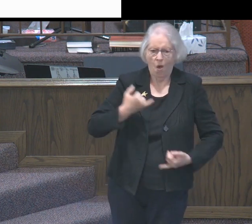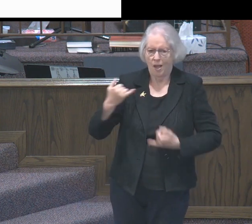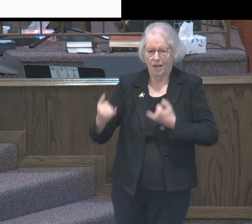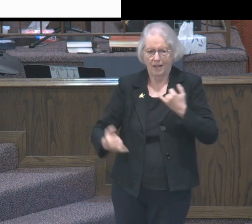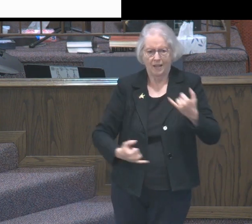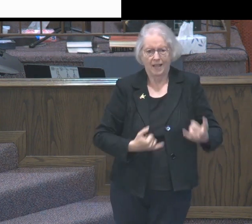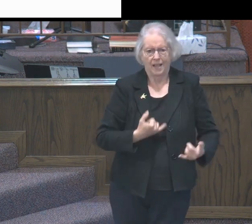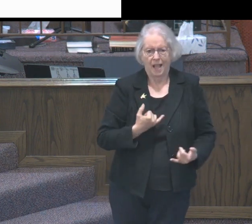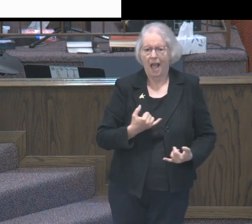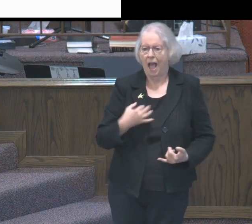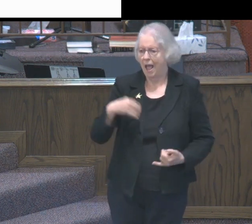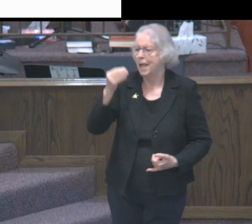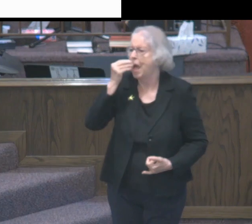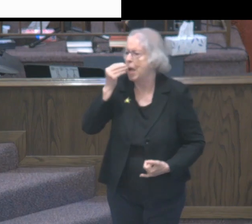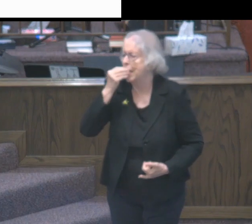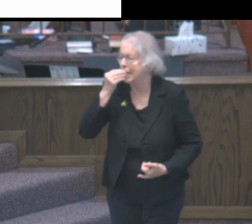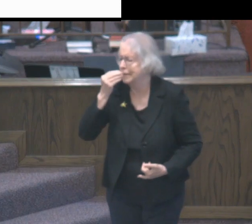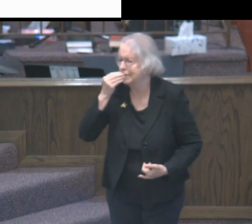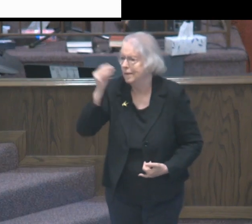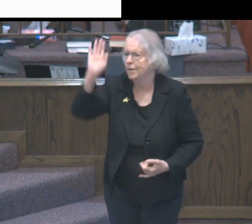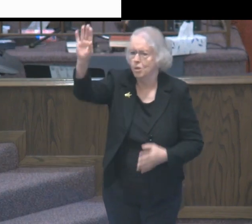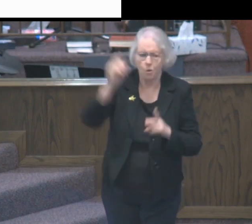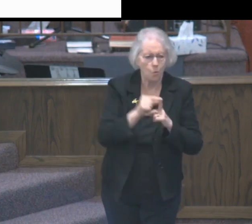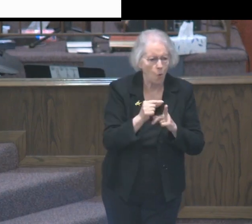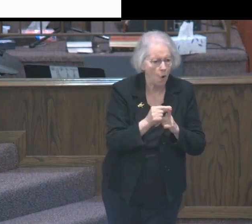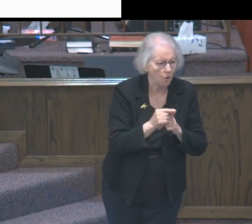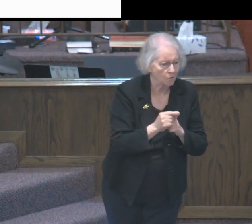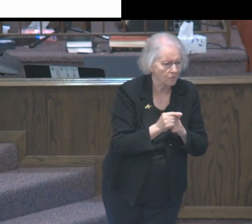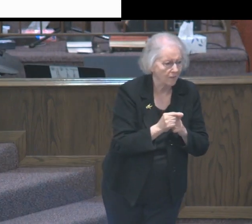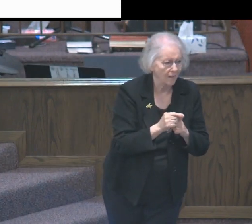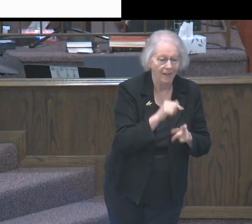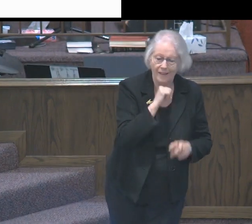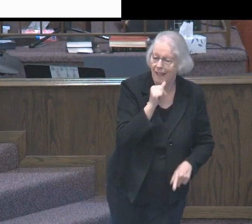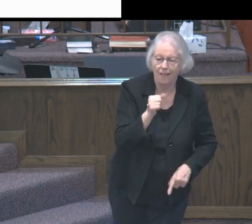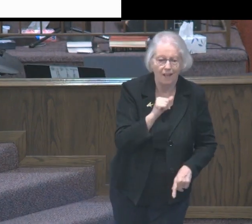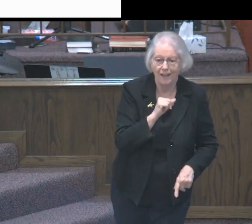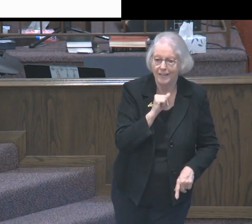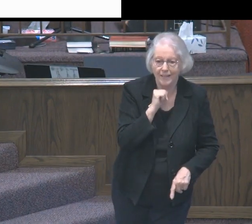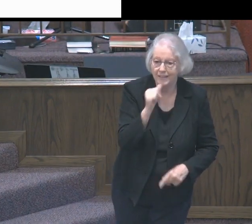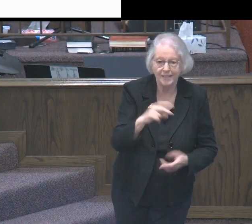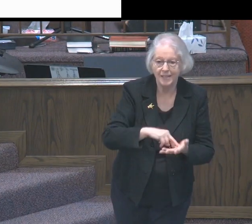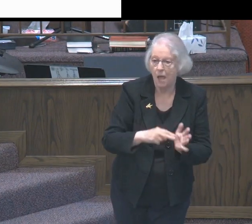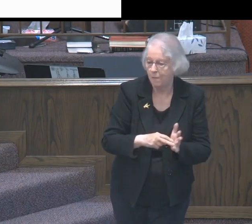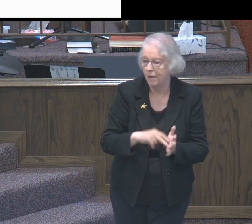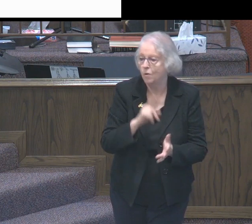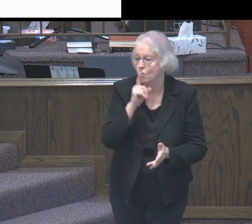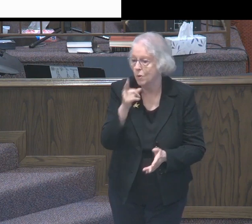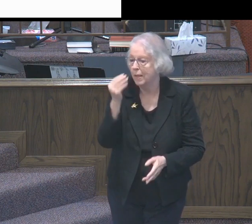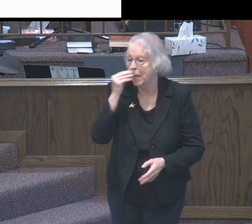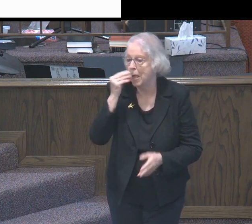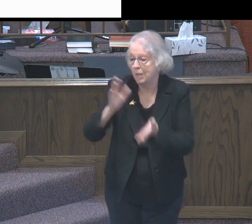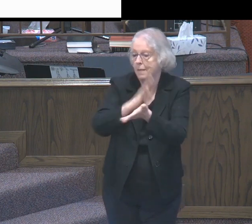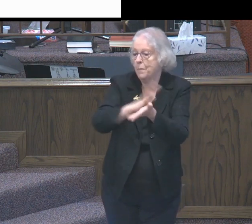He didn't necessarily physically chew up the paper or the whatever they used and swallowed it. He ate